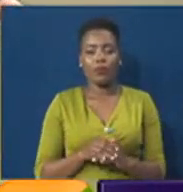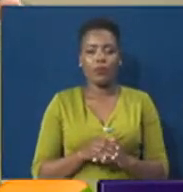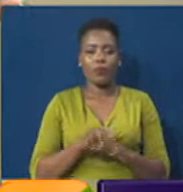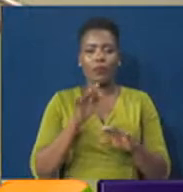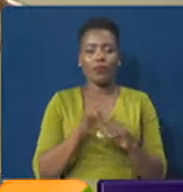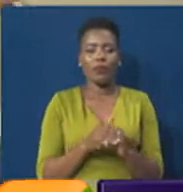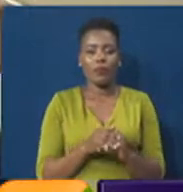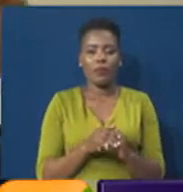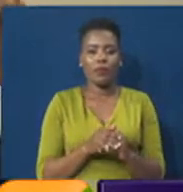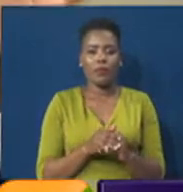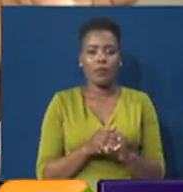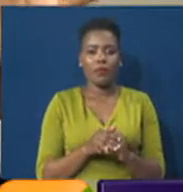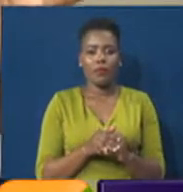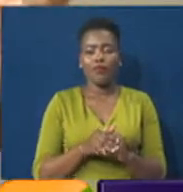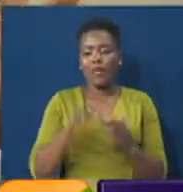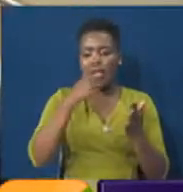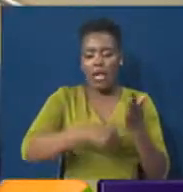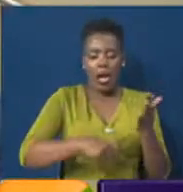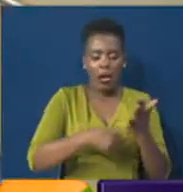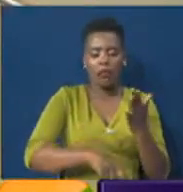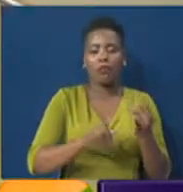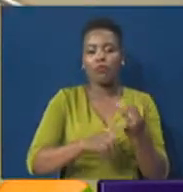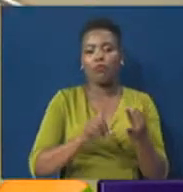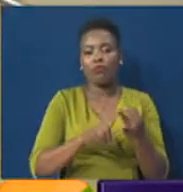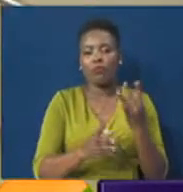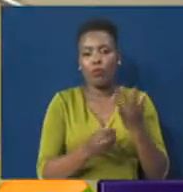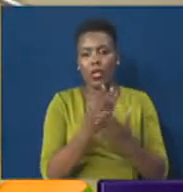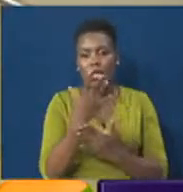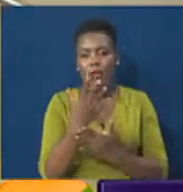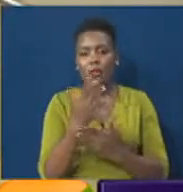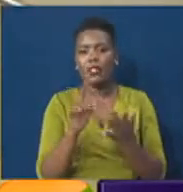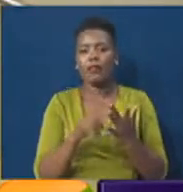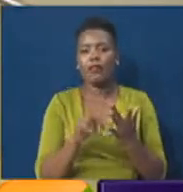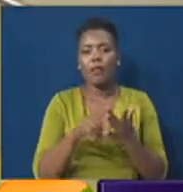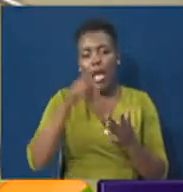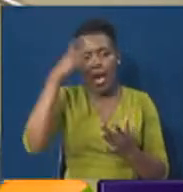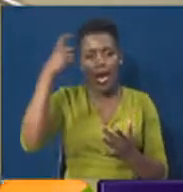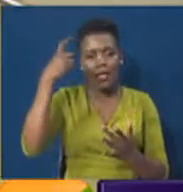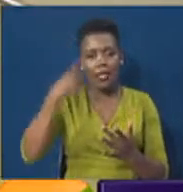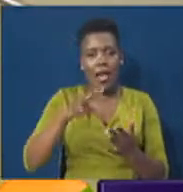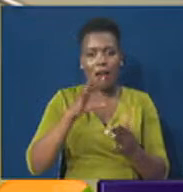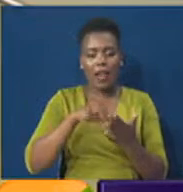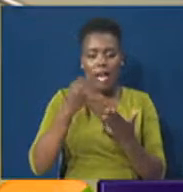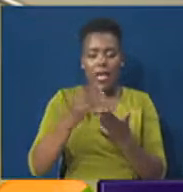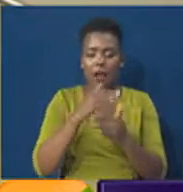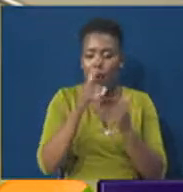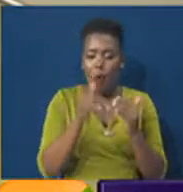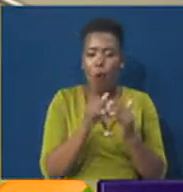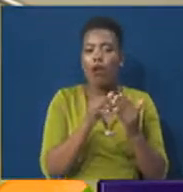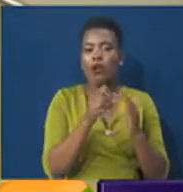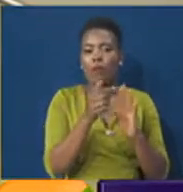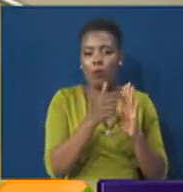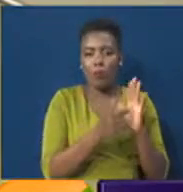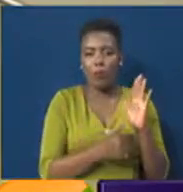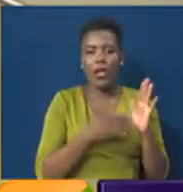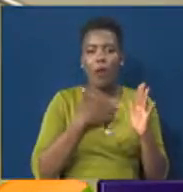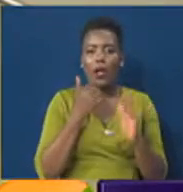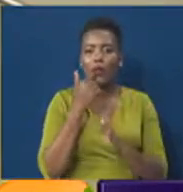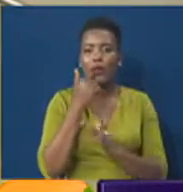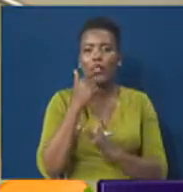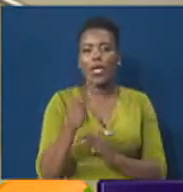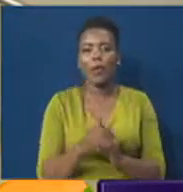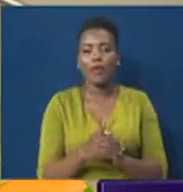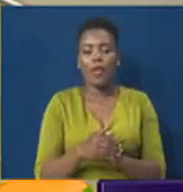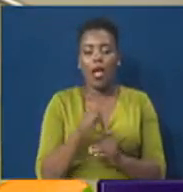talking about, in terms of taxation, in terms of productivity, in terms of Hasrafad, in terms of all this. And I want to say that we